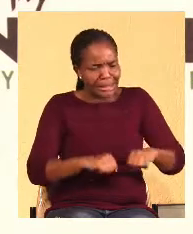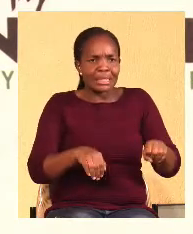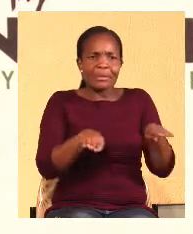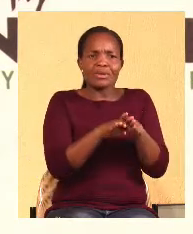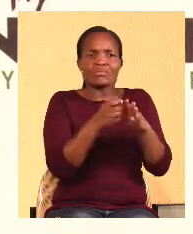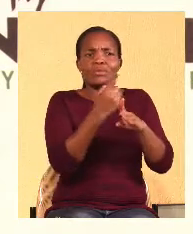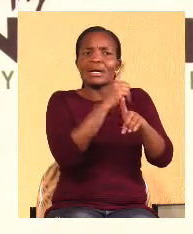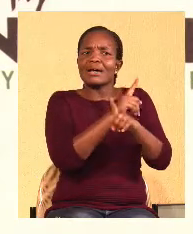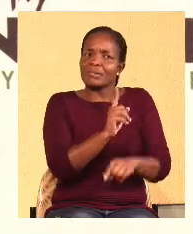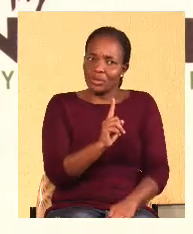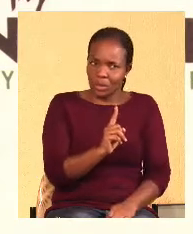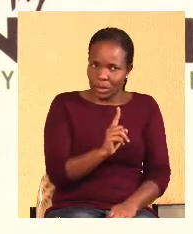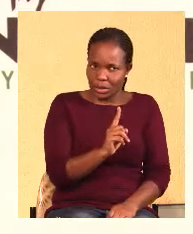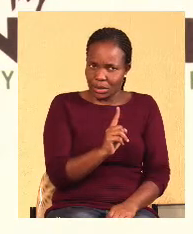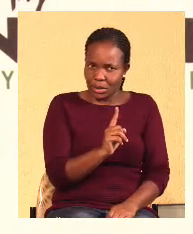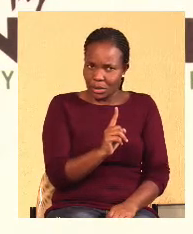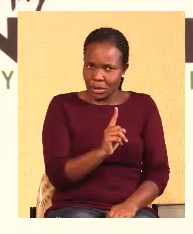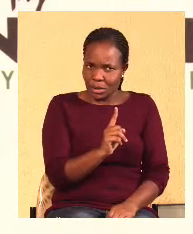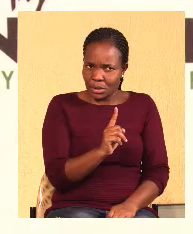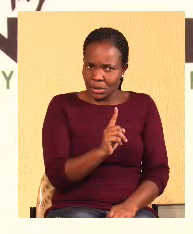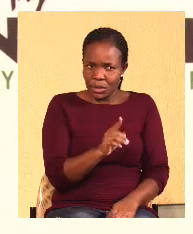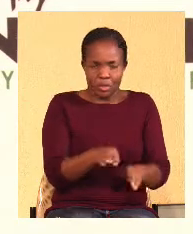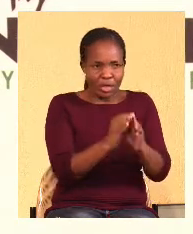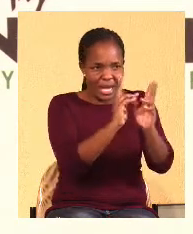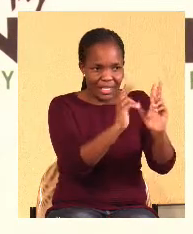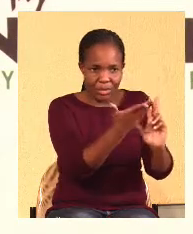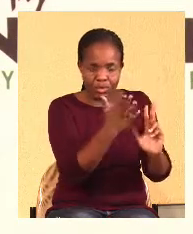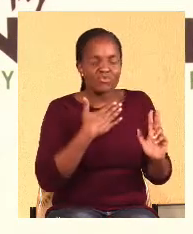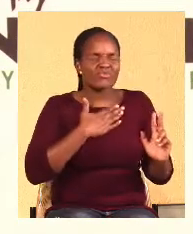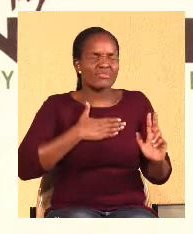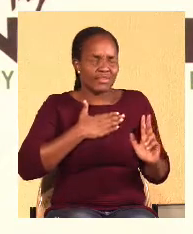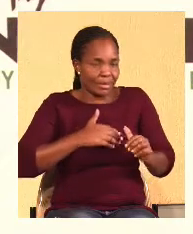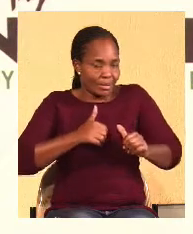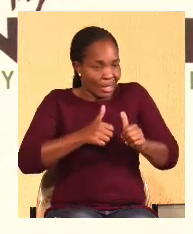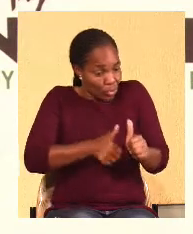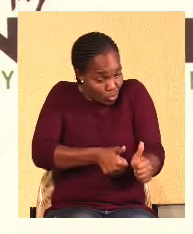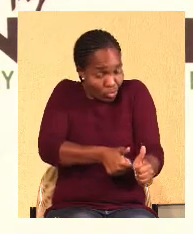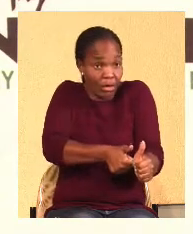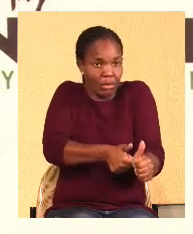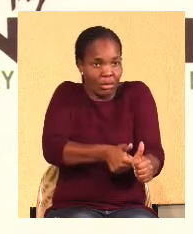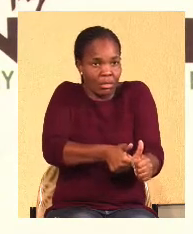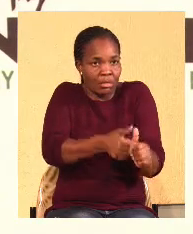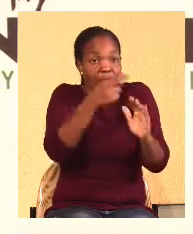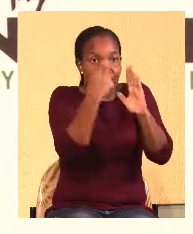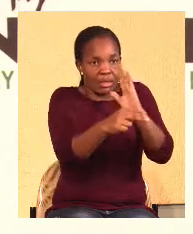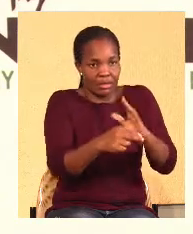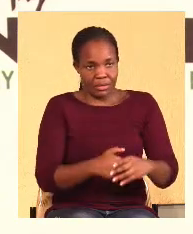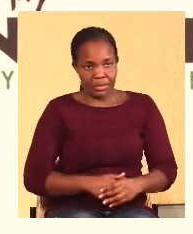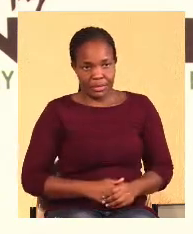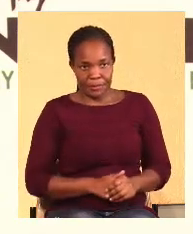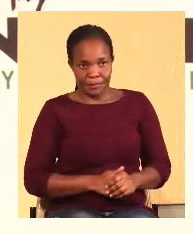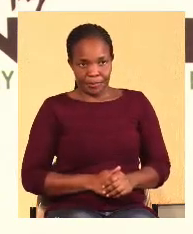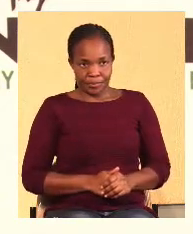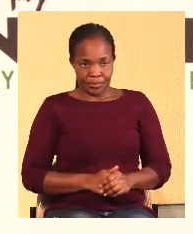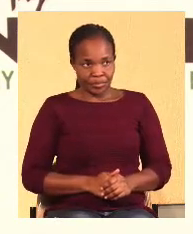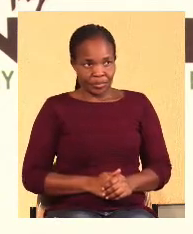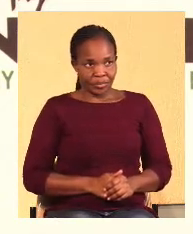need to do to be able to make them understand, so that they feel that they are able to comply without too